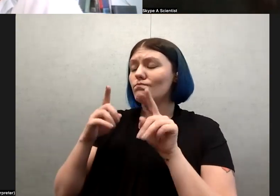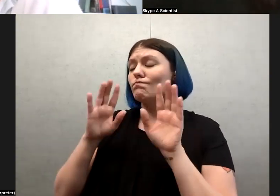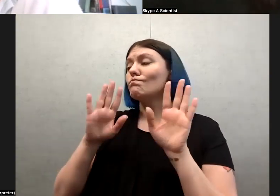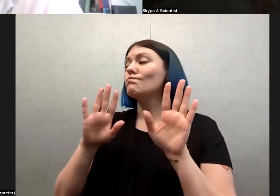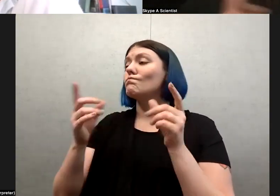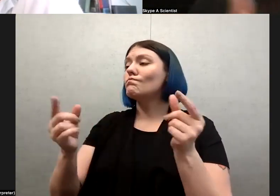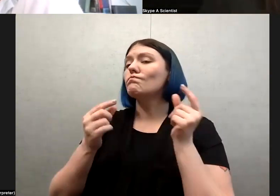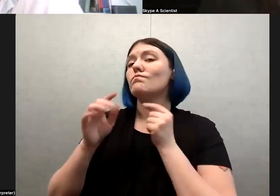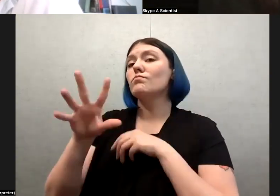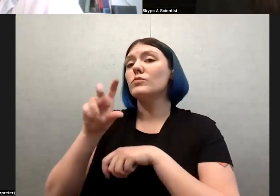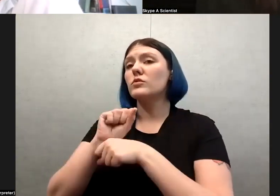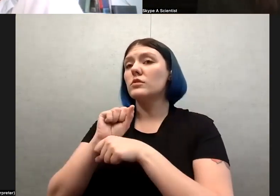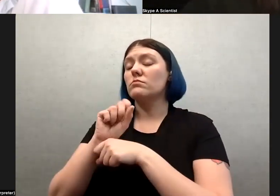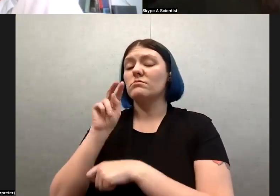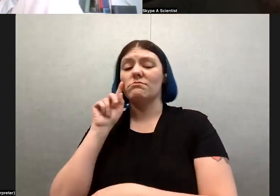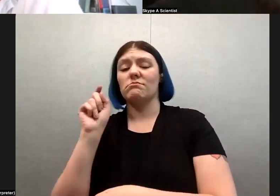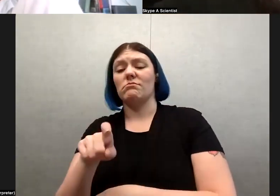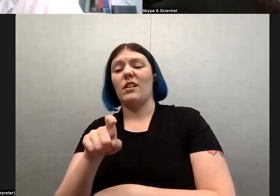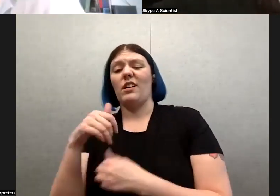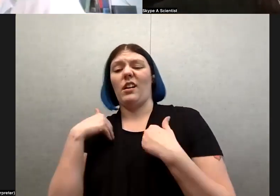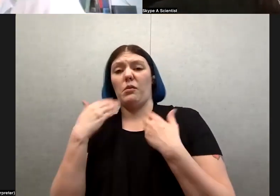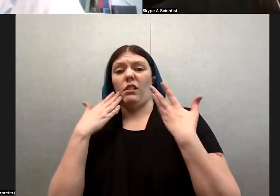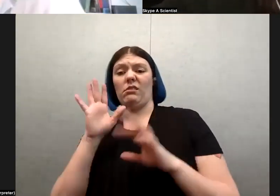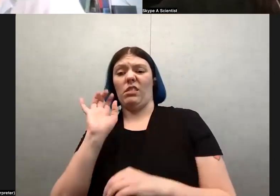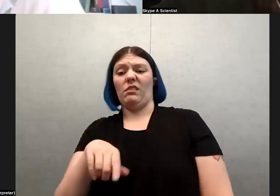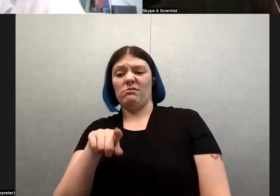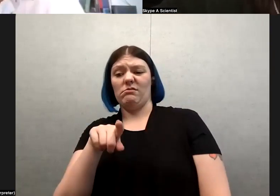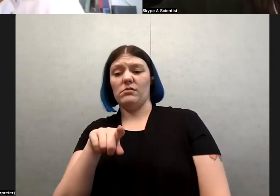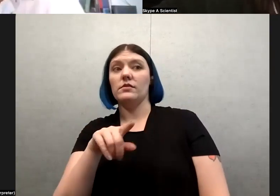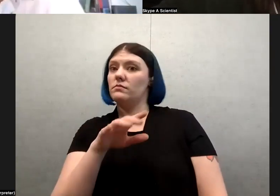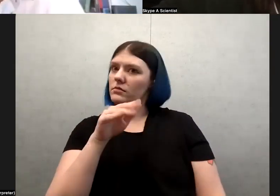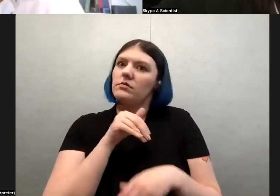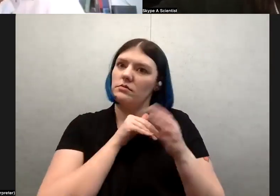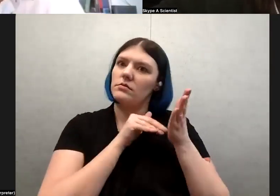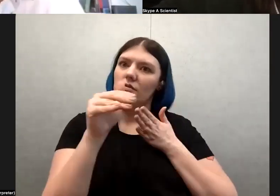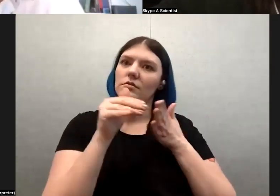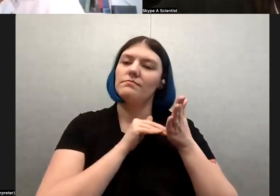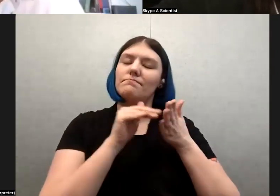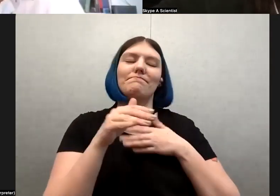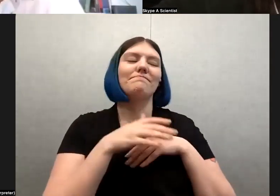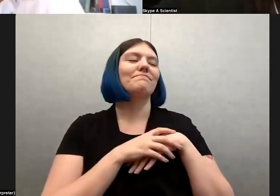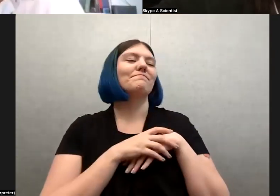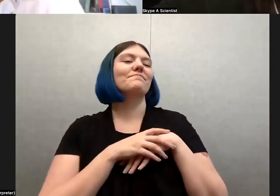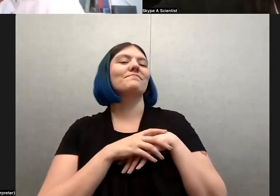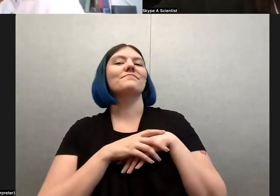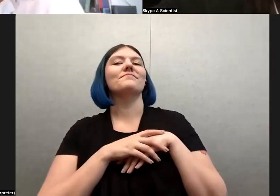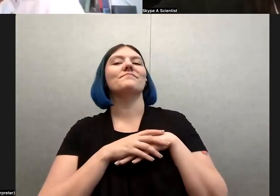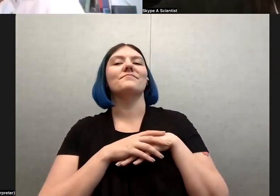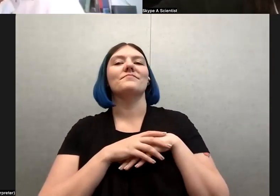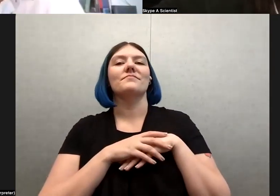ever see animals and you're like, I don't know what that is? Oh my goodness, all the time. I admit that I'm